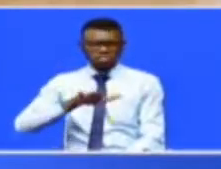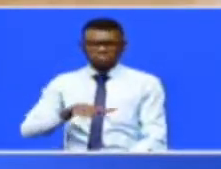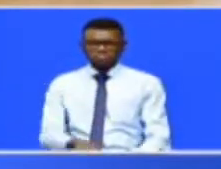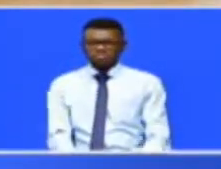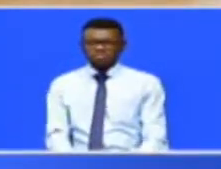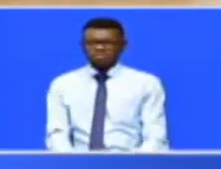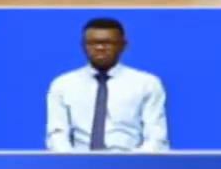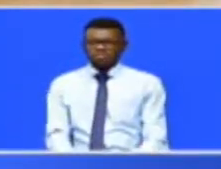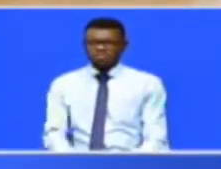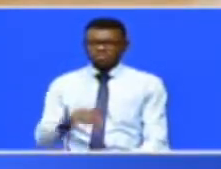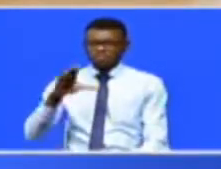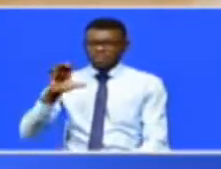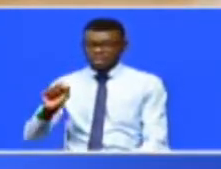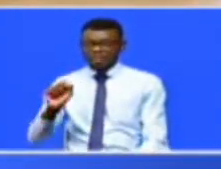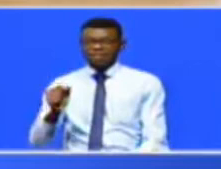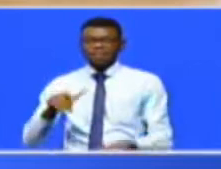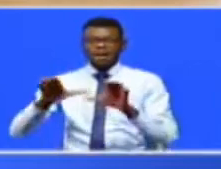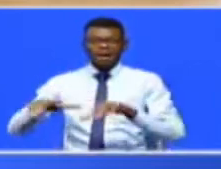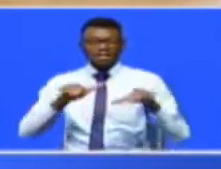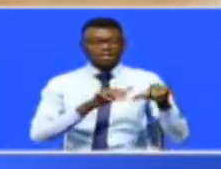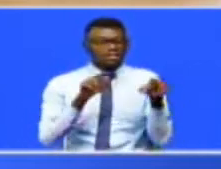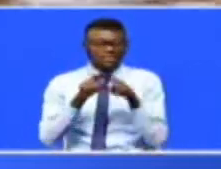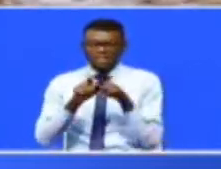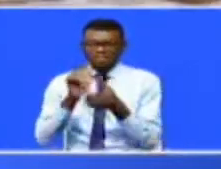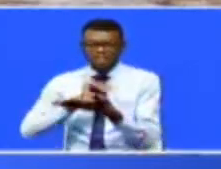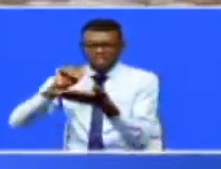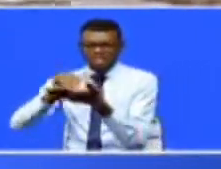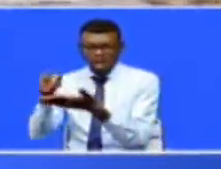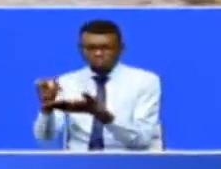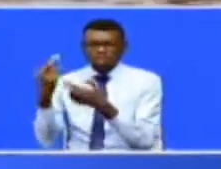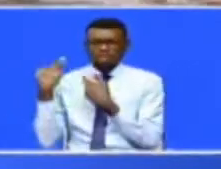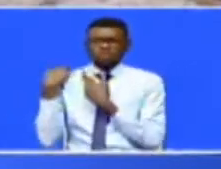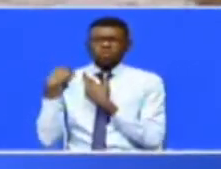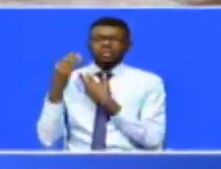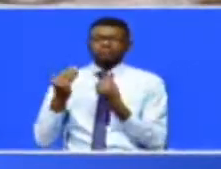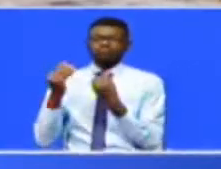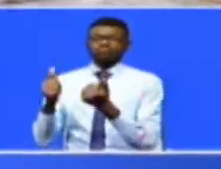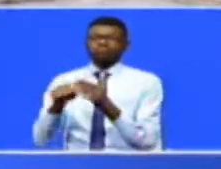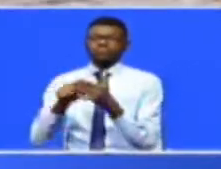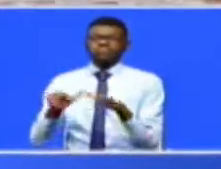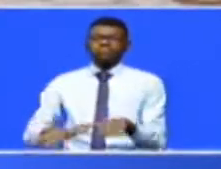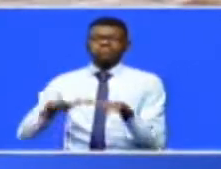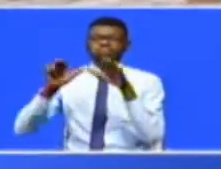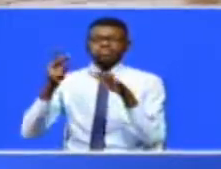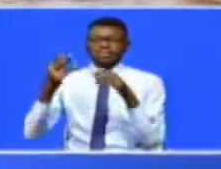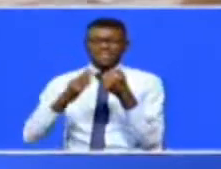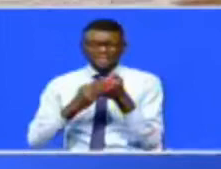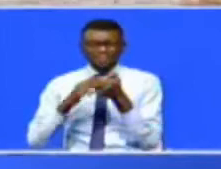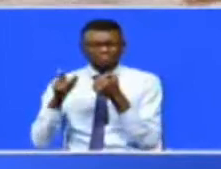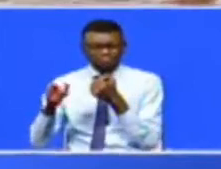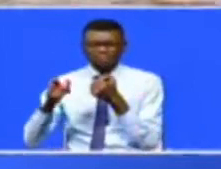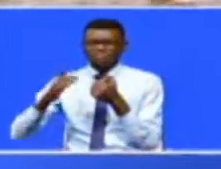According to the Minister of Agriculture and the National Disaster Operations Center, 29 counties were ravaged by floods that